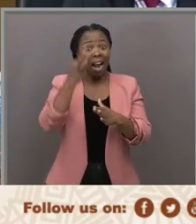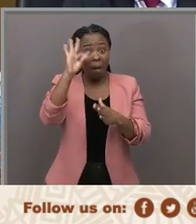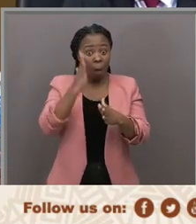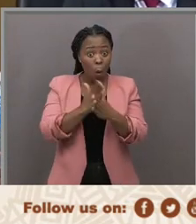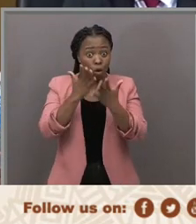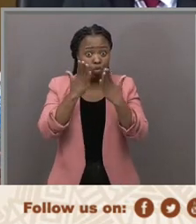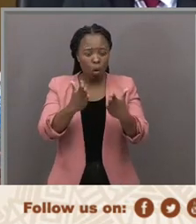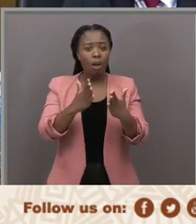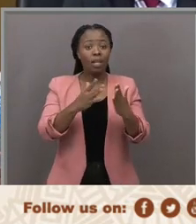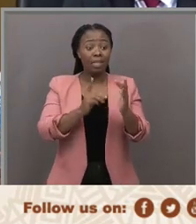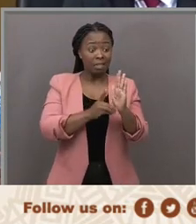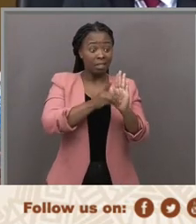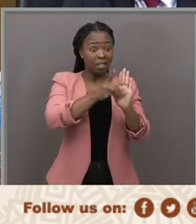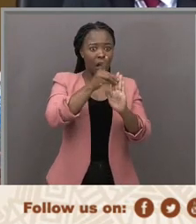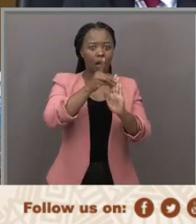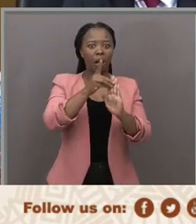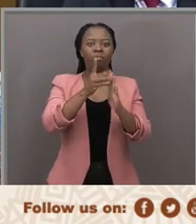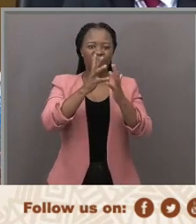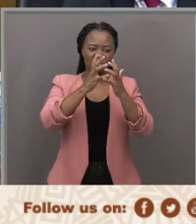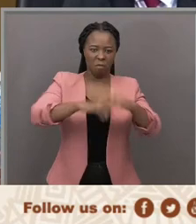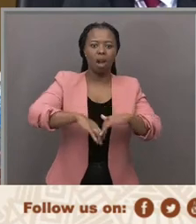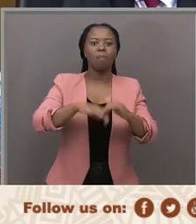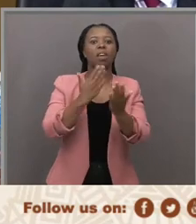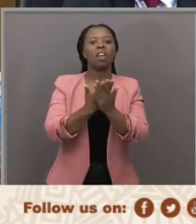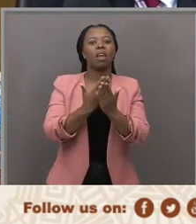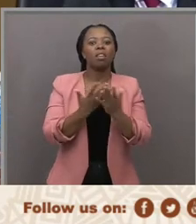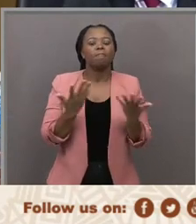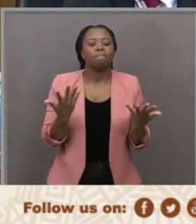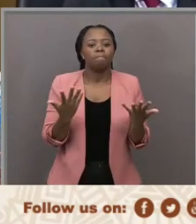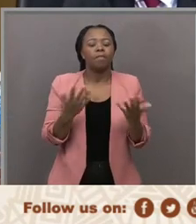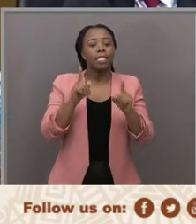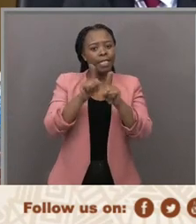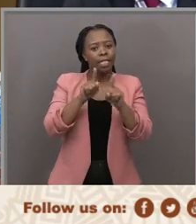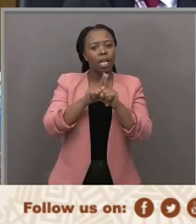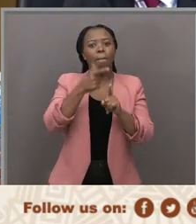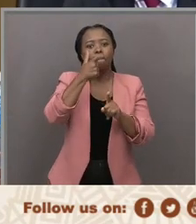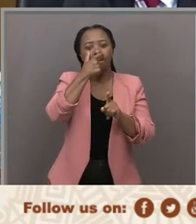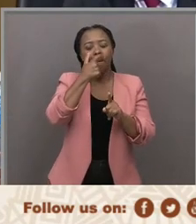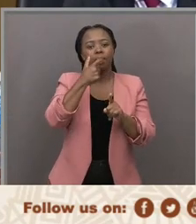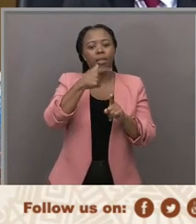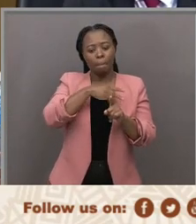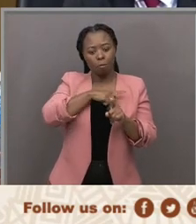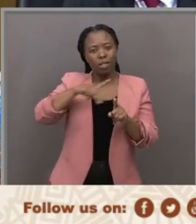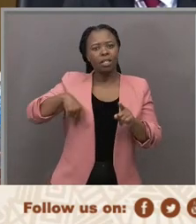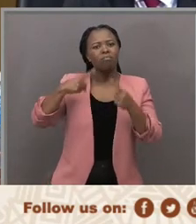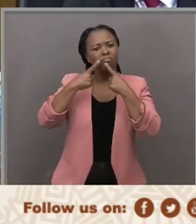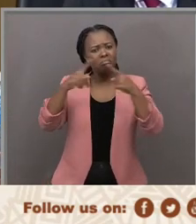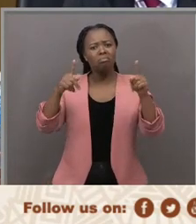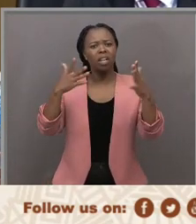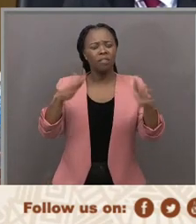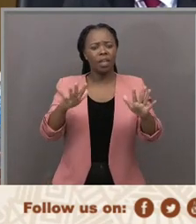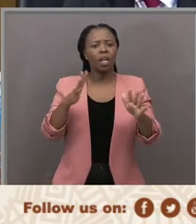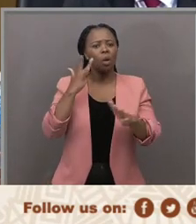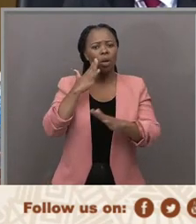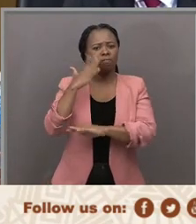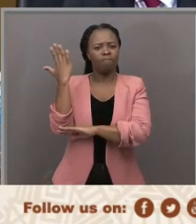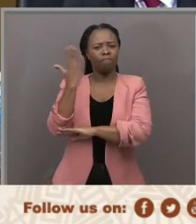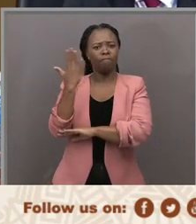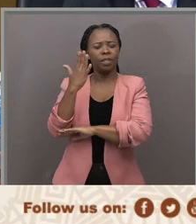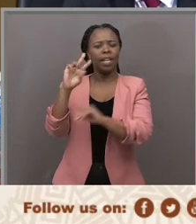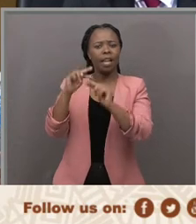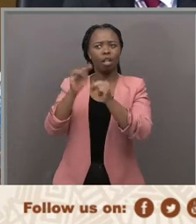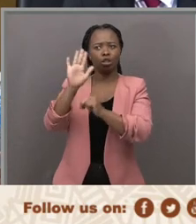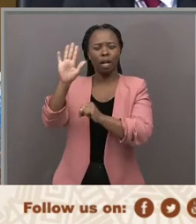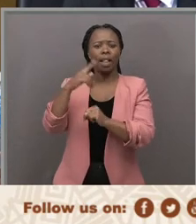completely. President Ramaphosa has also announced in the State of the Nation address that Lanseria